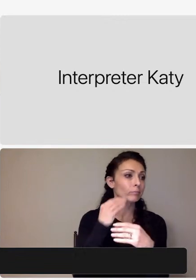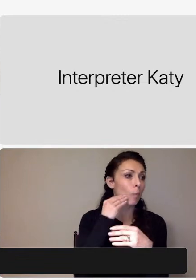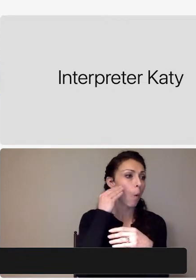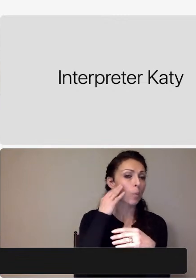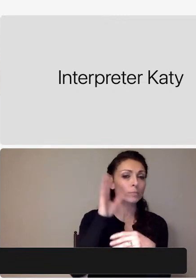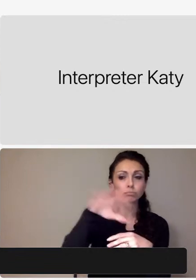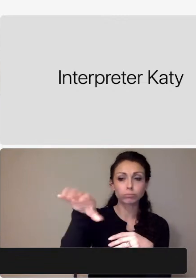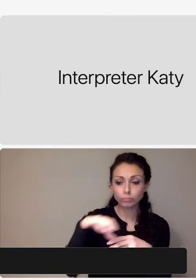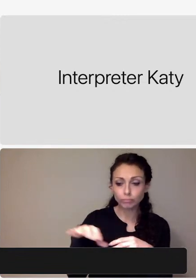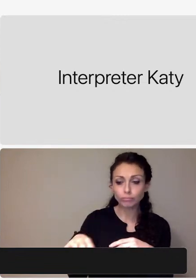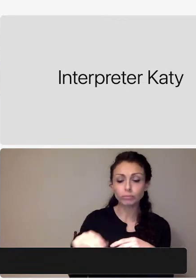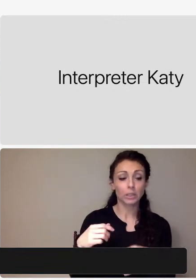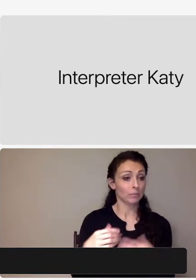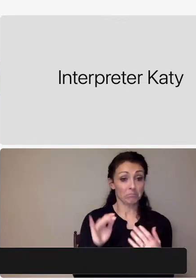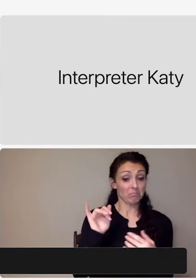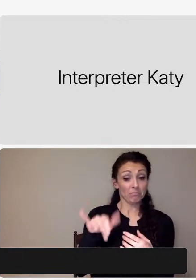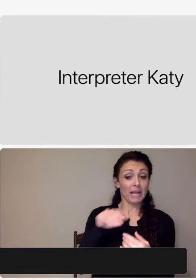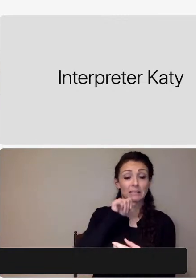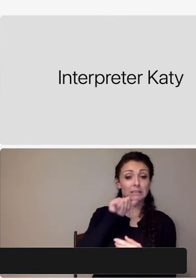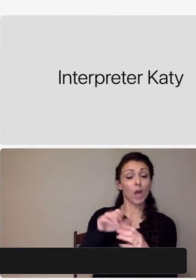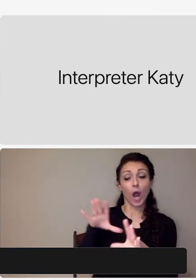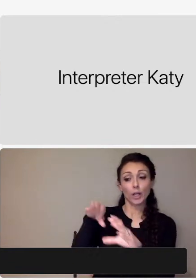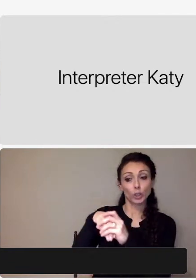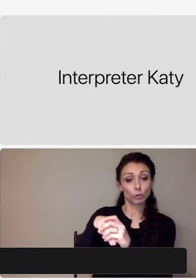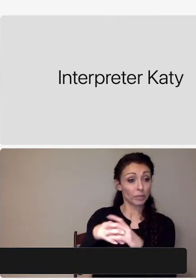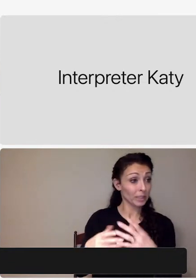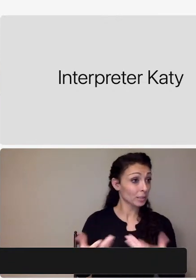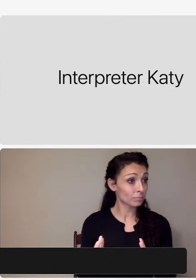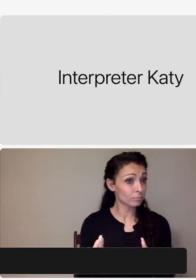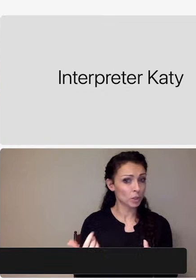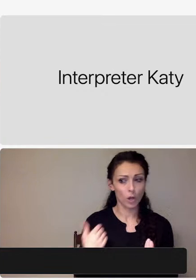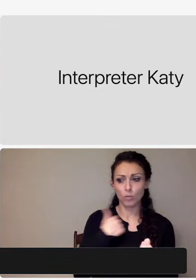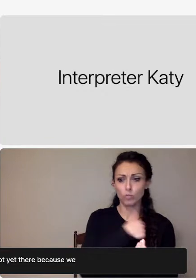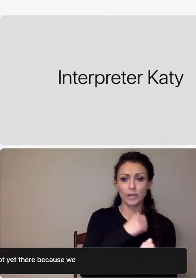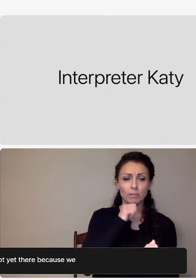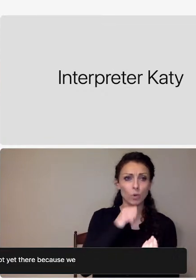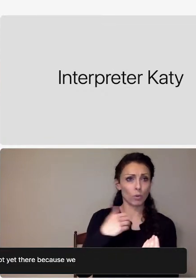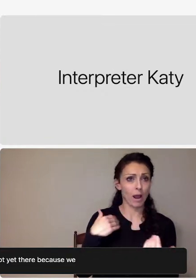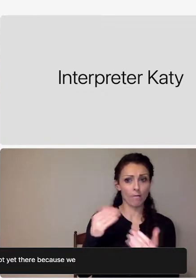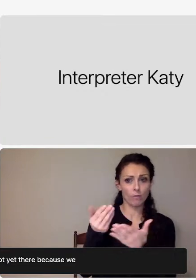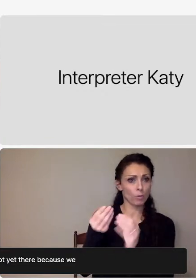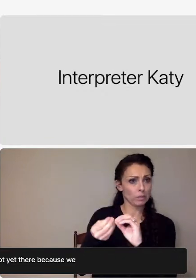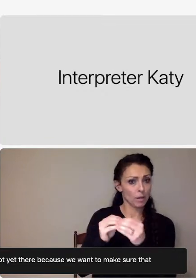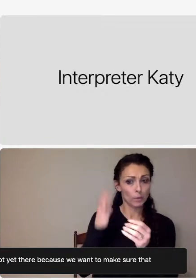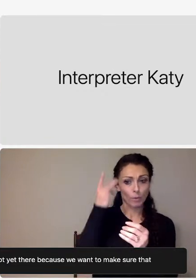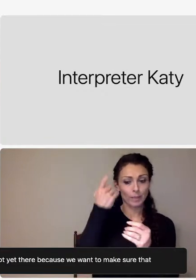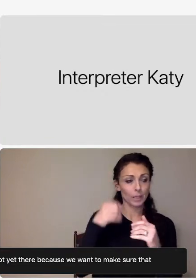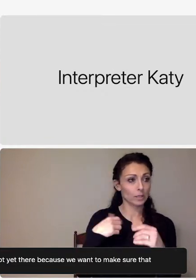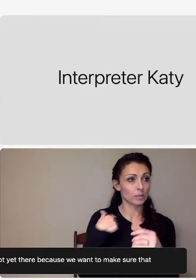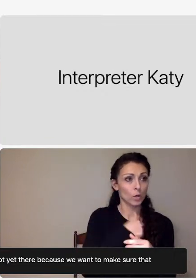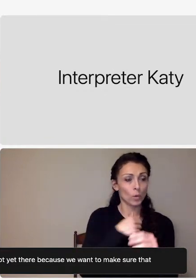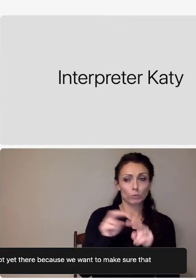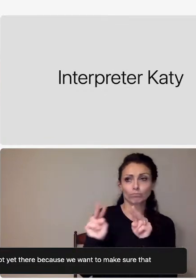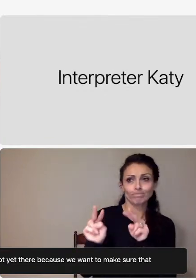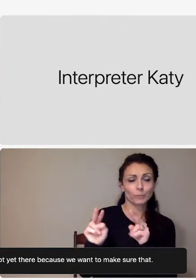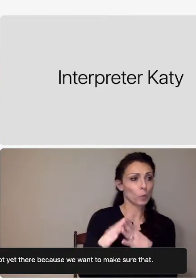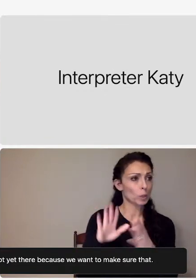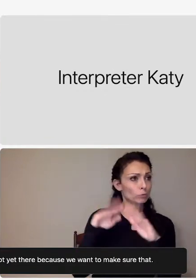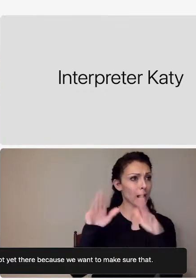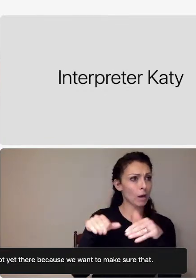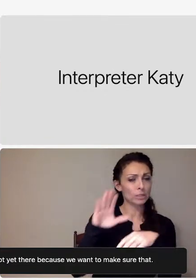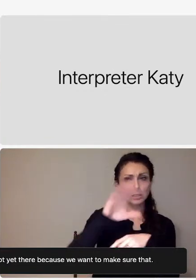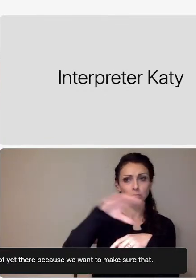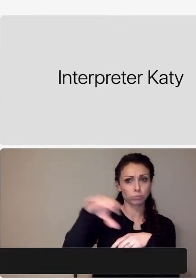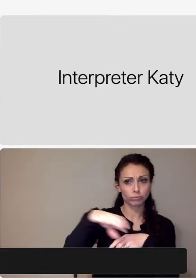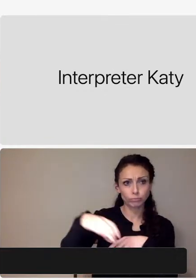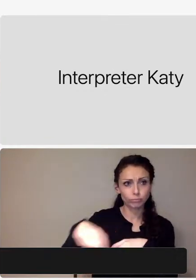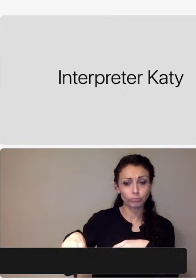factored in uh so we're we're not yet there because we want to make sure that those developers are happening so well and so that'll